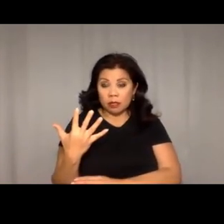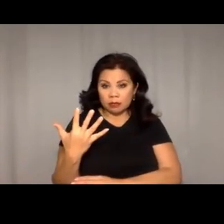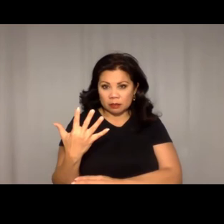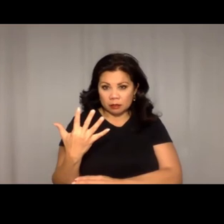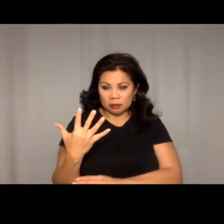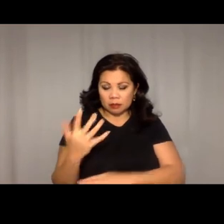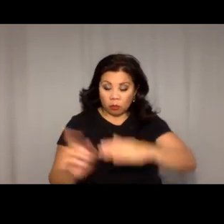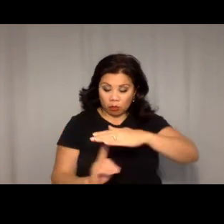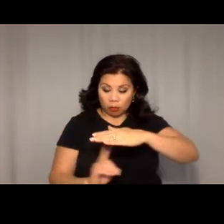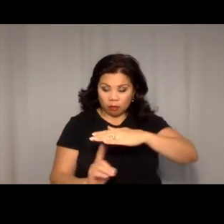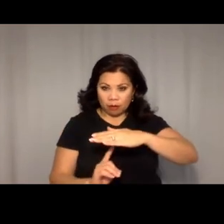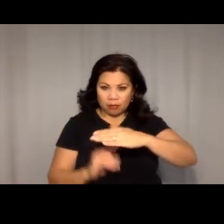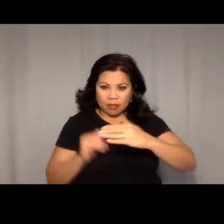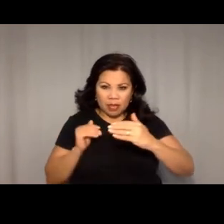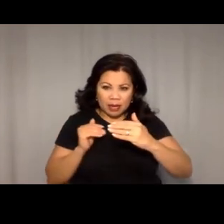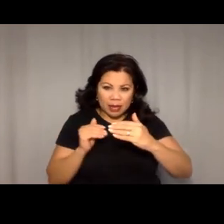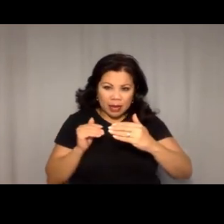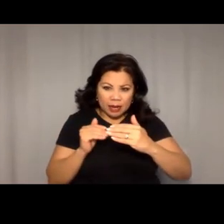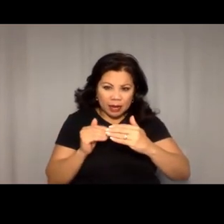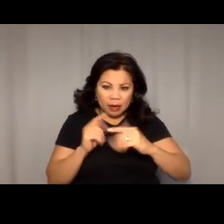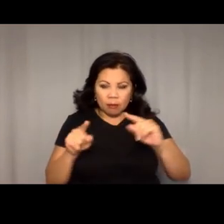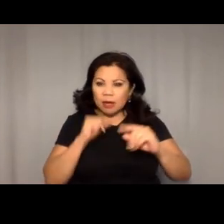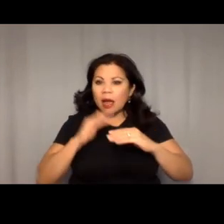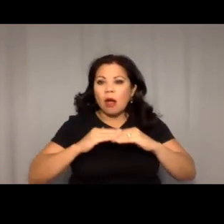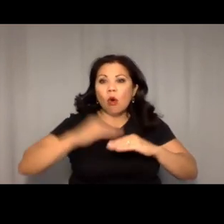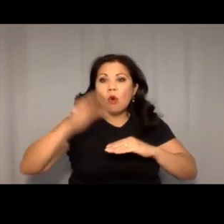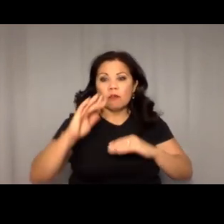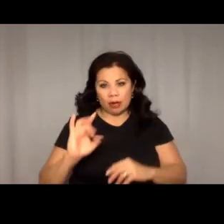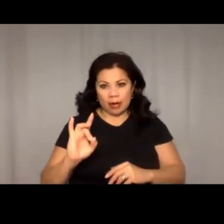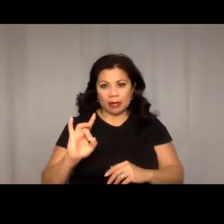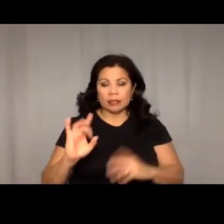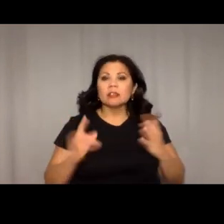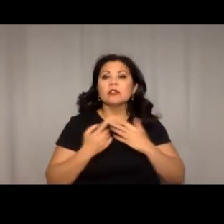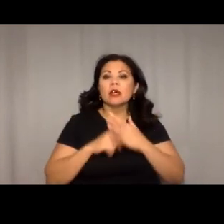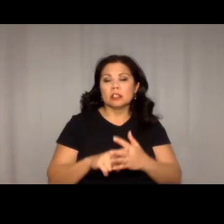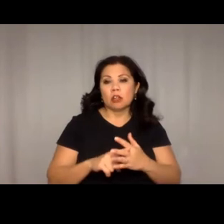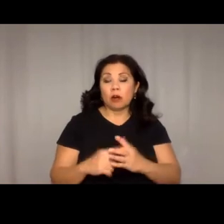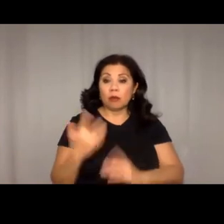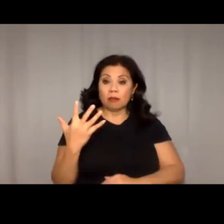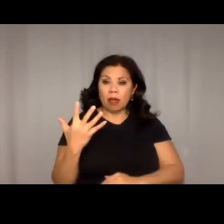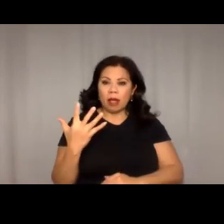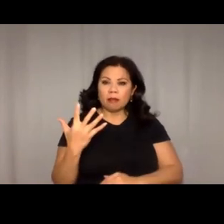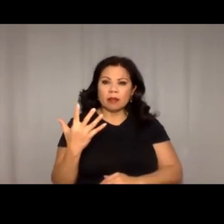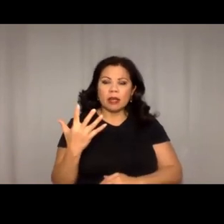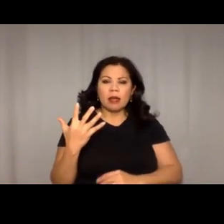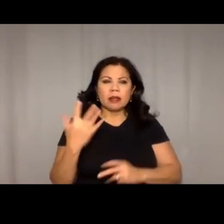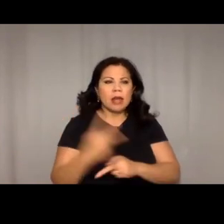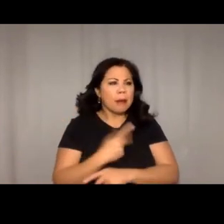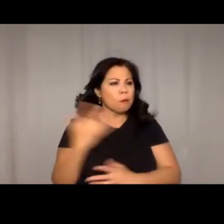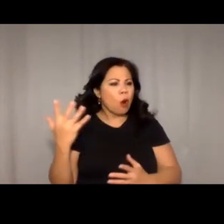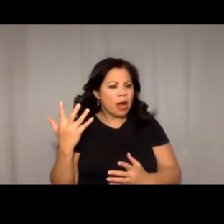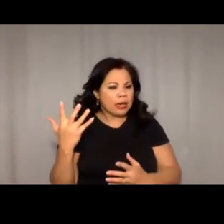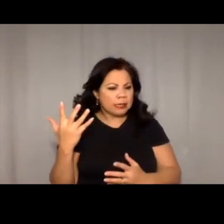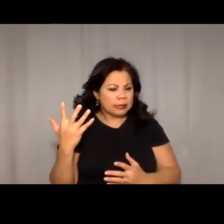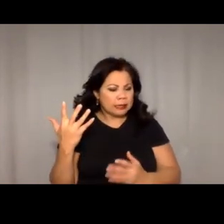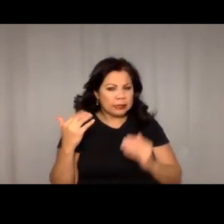the denominator, that gets you close, but not over to 8. Okay, so I start with 5. 5 times what